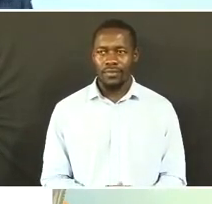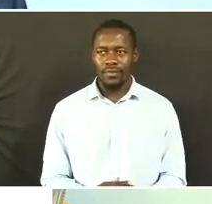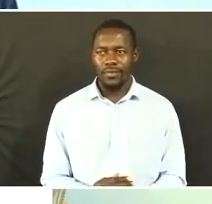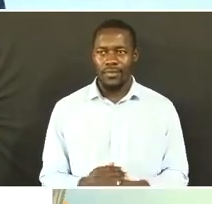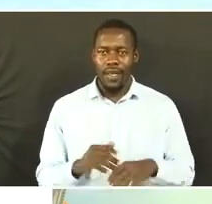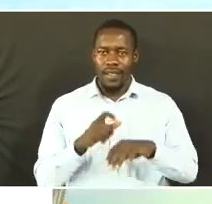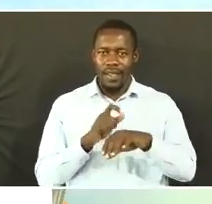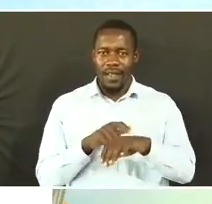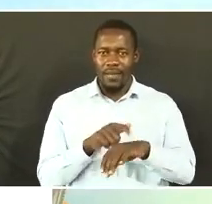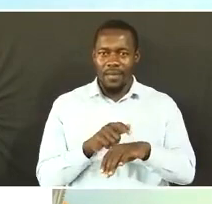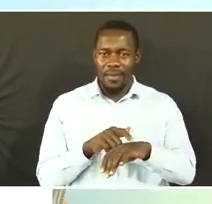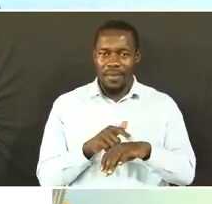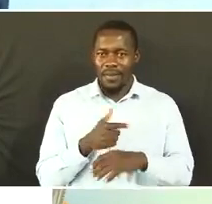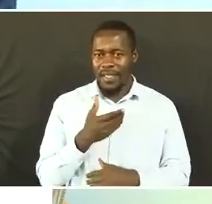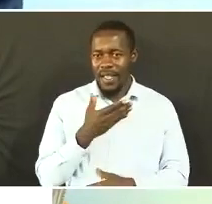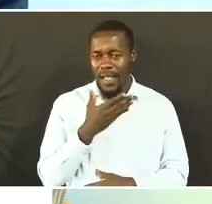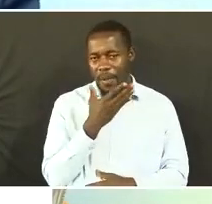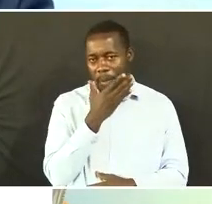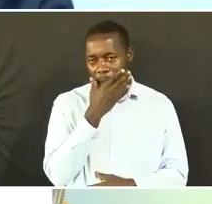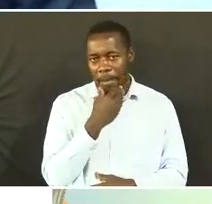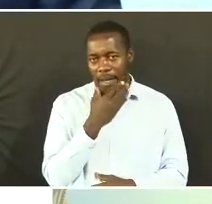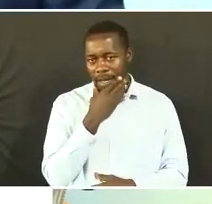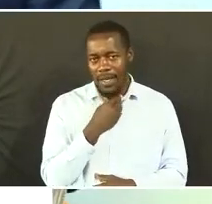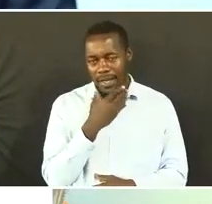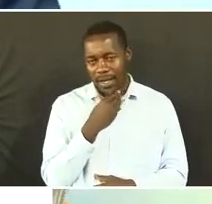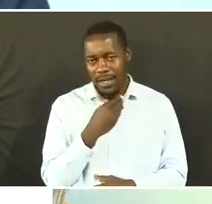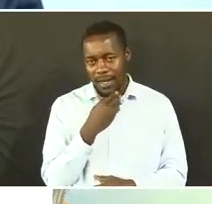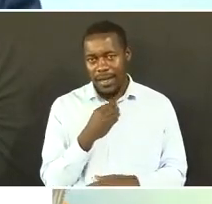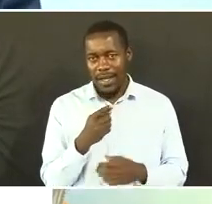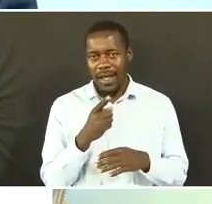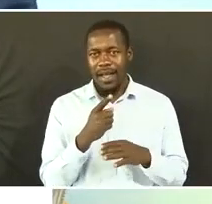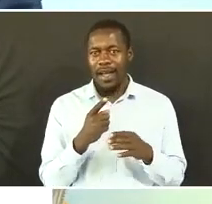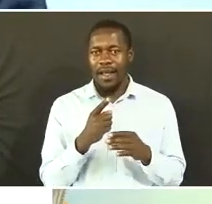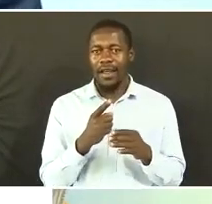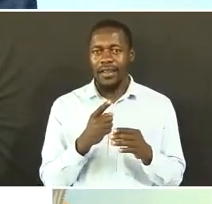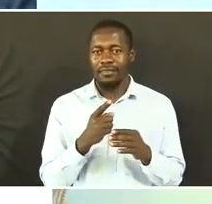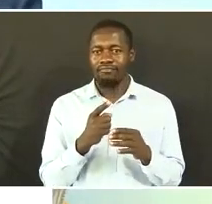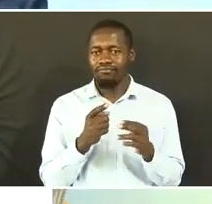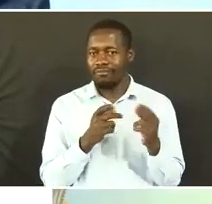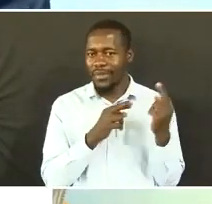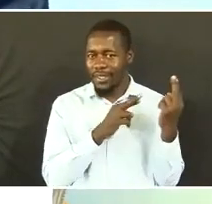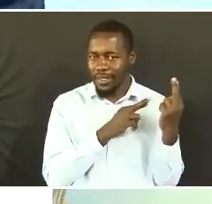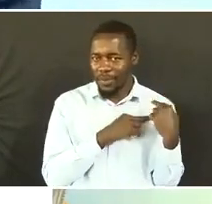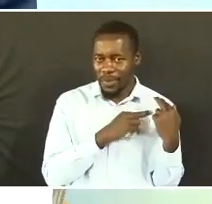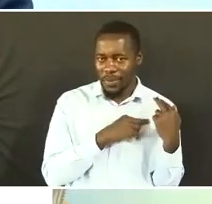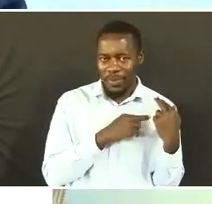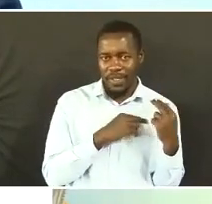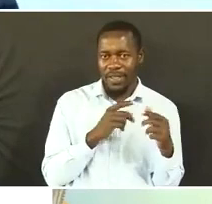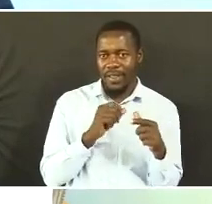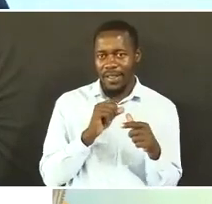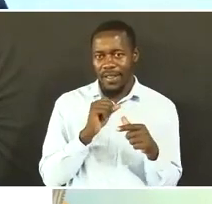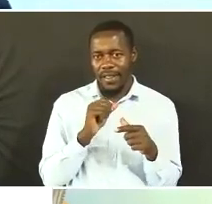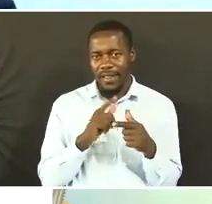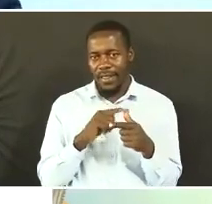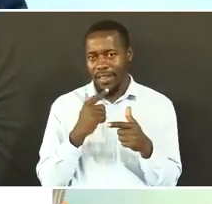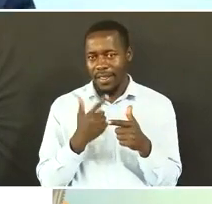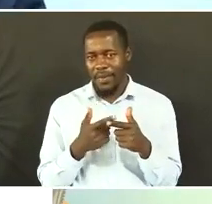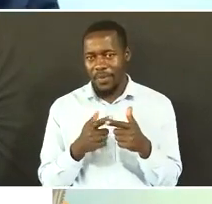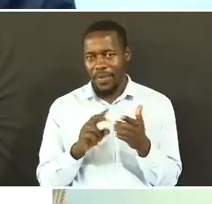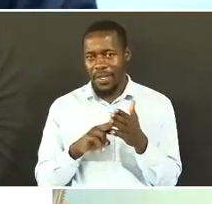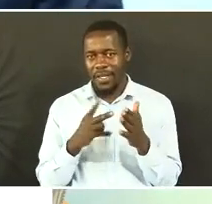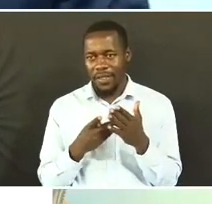are occupied with the fleeting and passing affairs of life to the utter exclusion of God and his redeeming